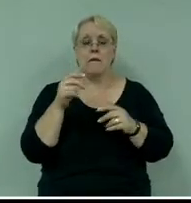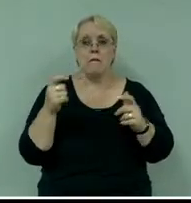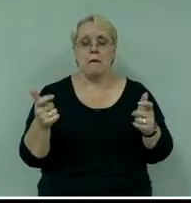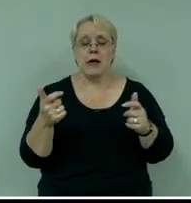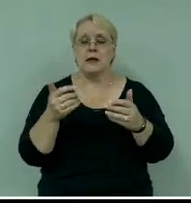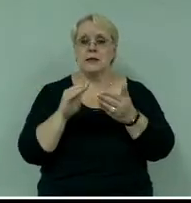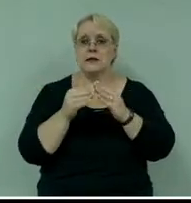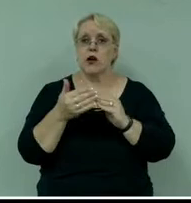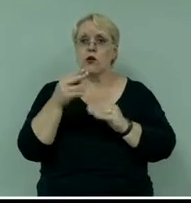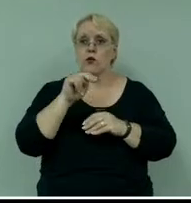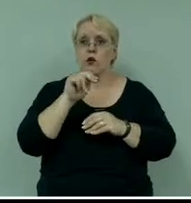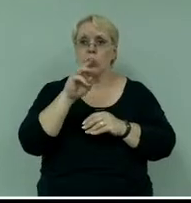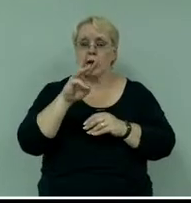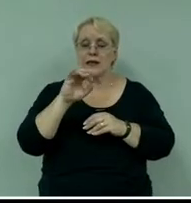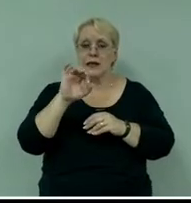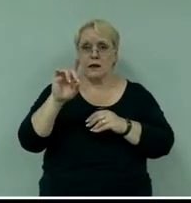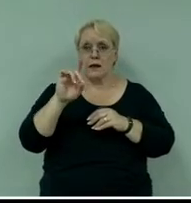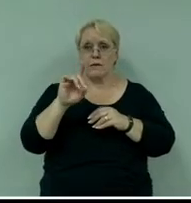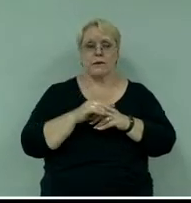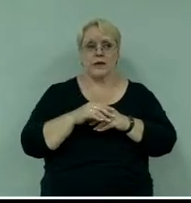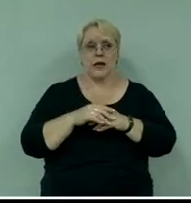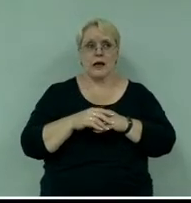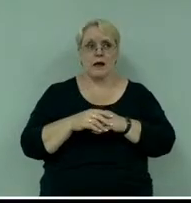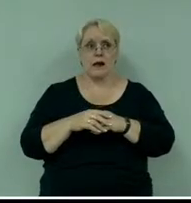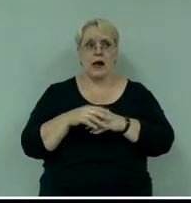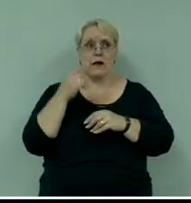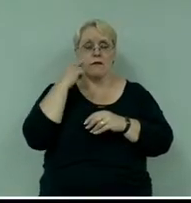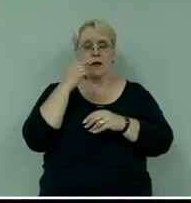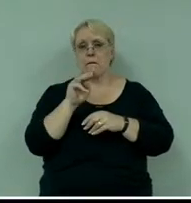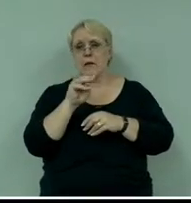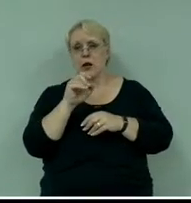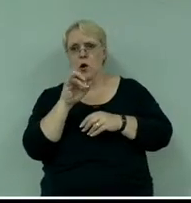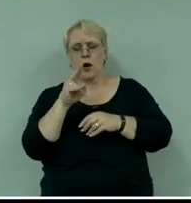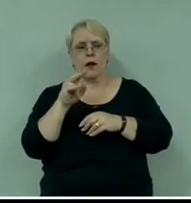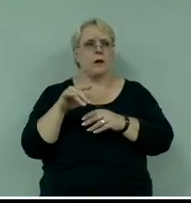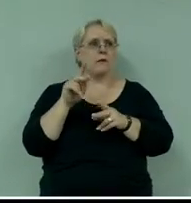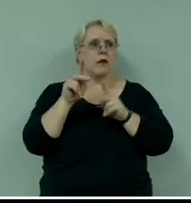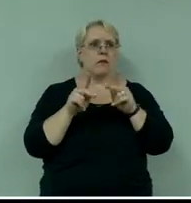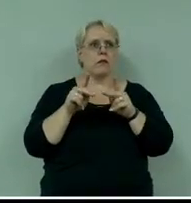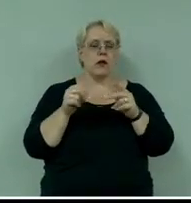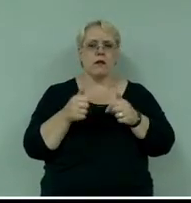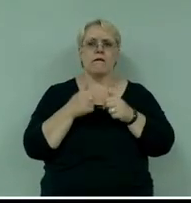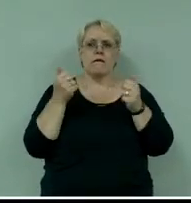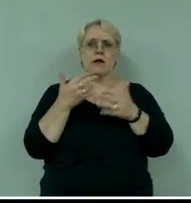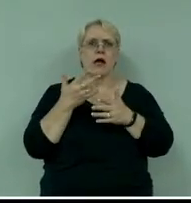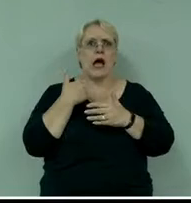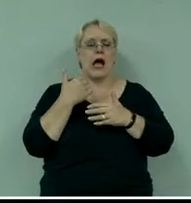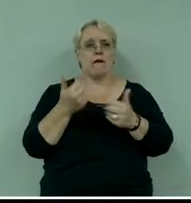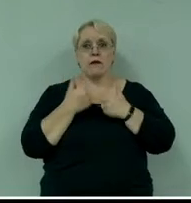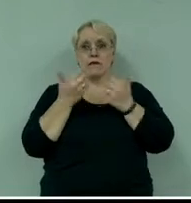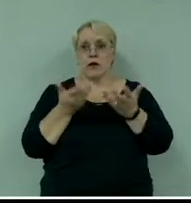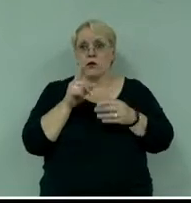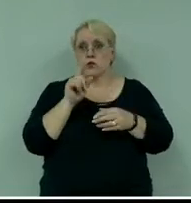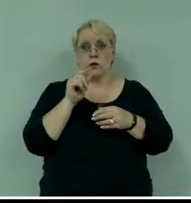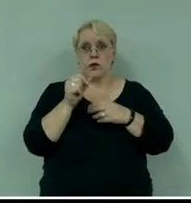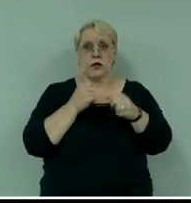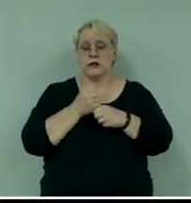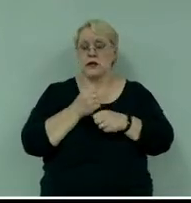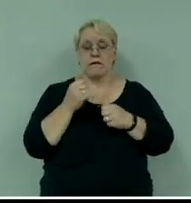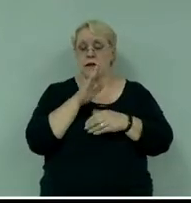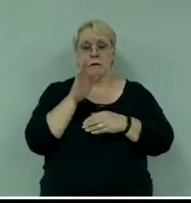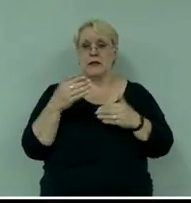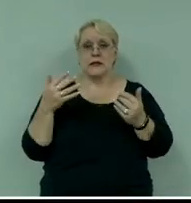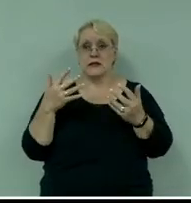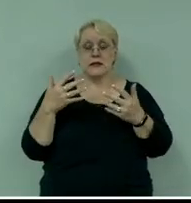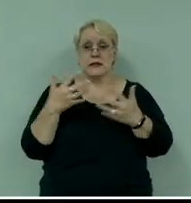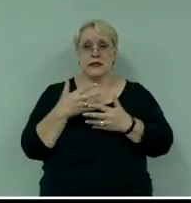Northwest Indiana. I think you're in the extreme minority when you say Hammond residents live in fear. I've lived in this city for 20 years. I've never been scared in this